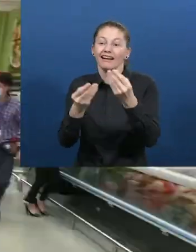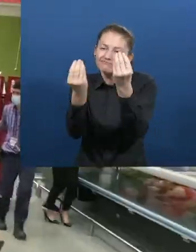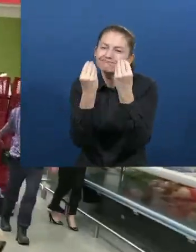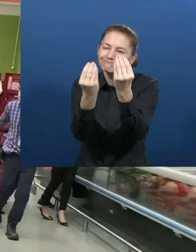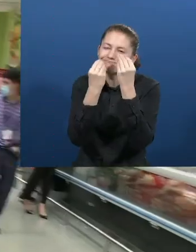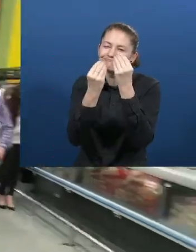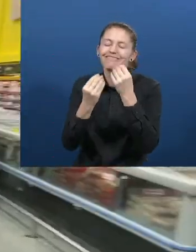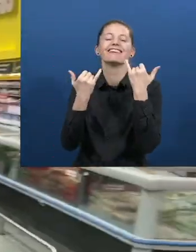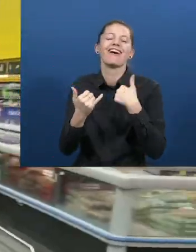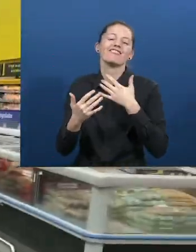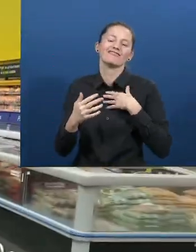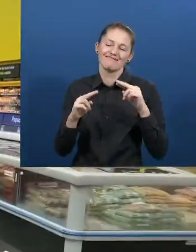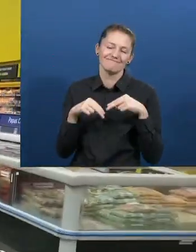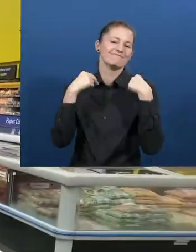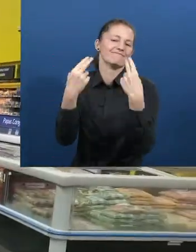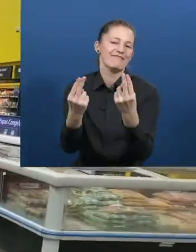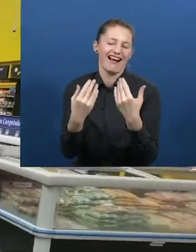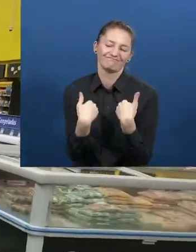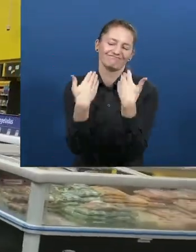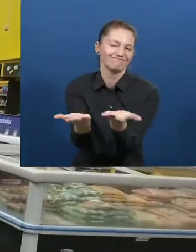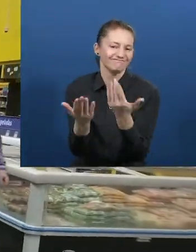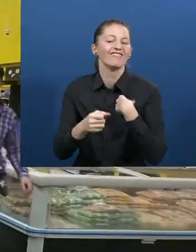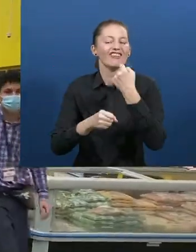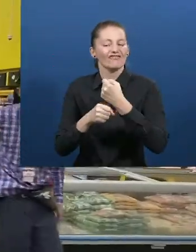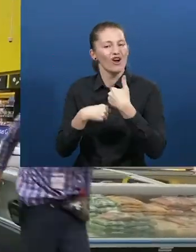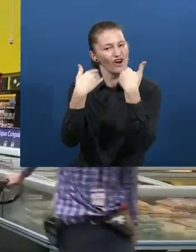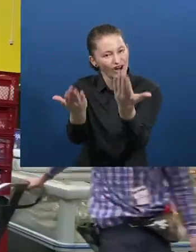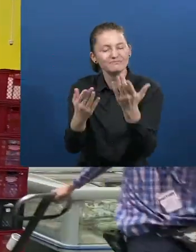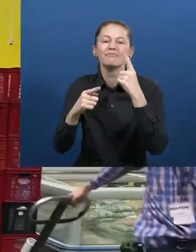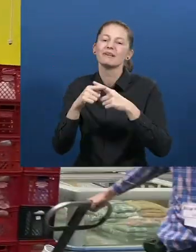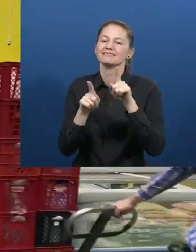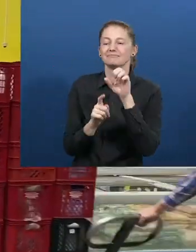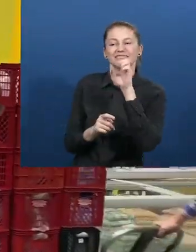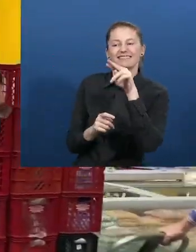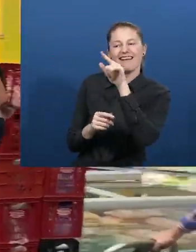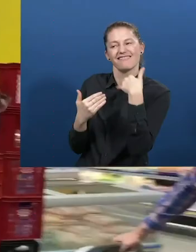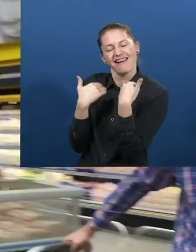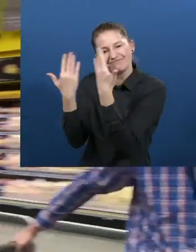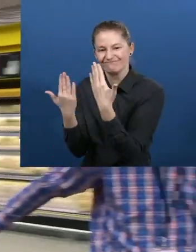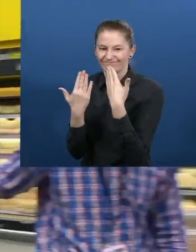sociedad, lo que me brindan, tanto aquí como en la empresa, como en el SENA.